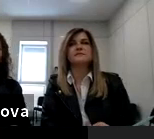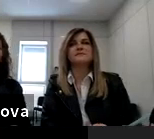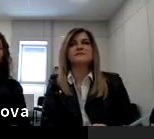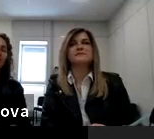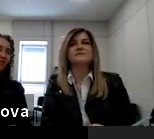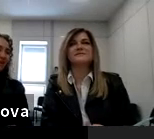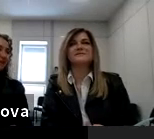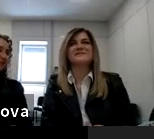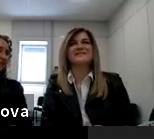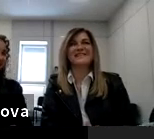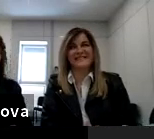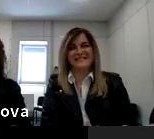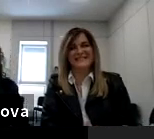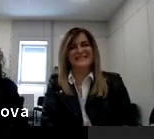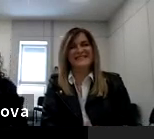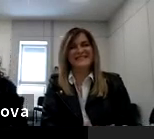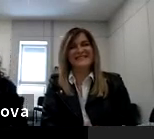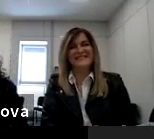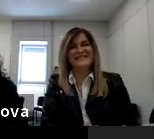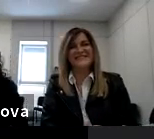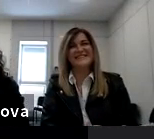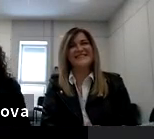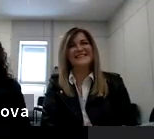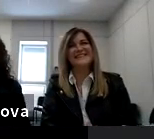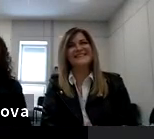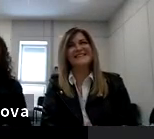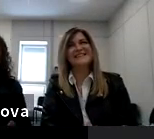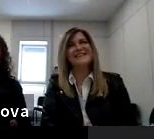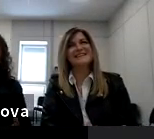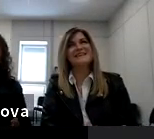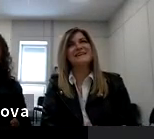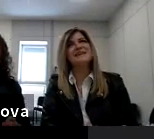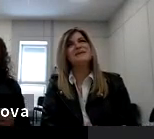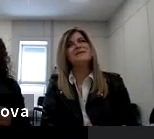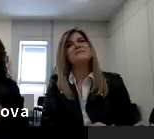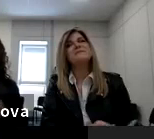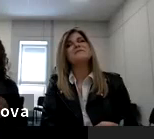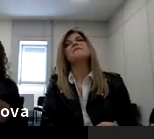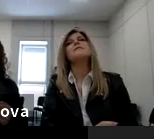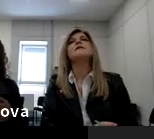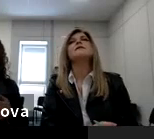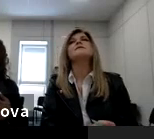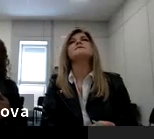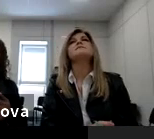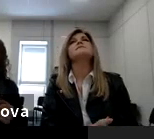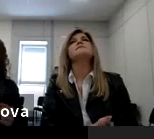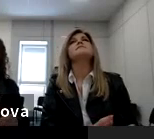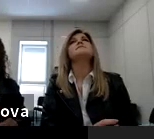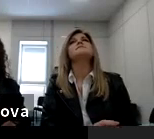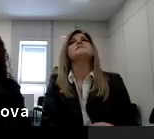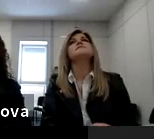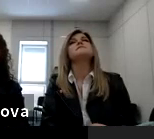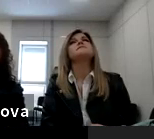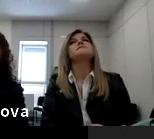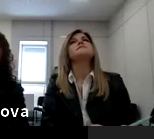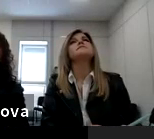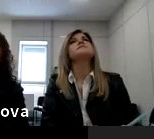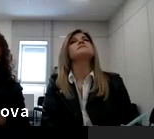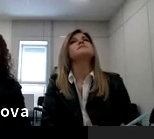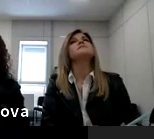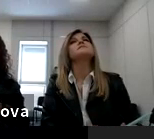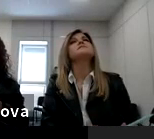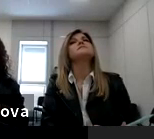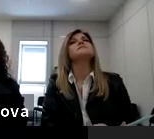elements that are not translated into the English. So you can see how it works. It's really nice. It's really